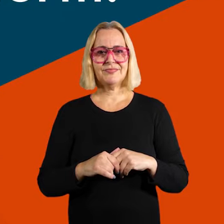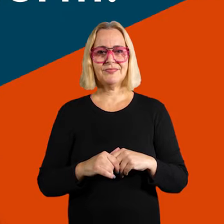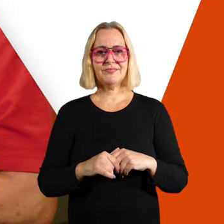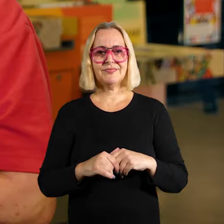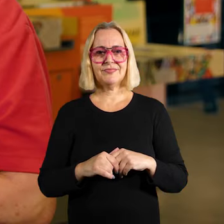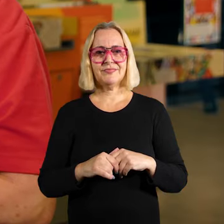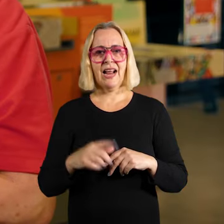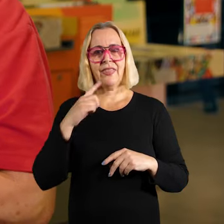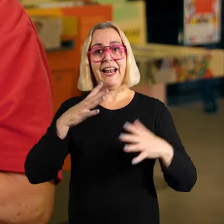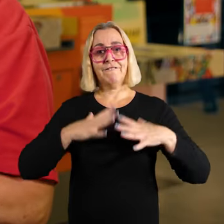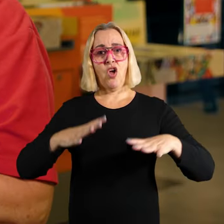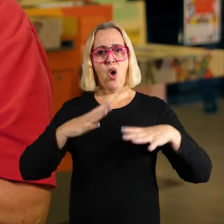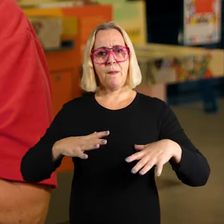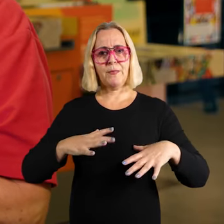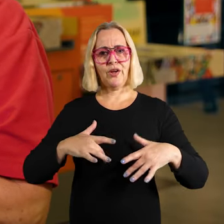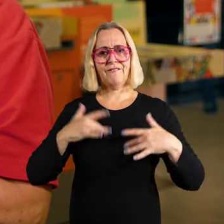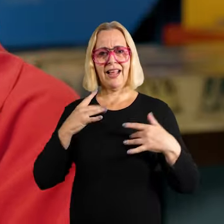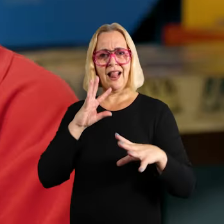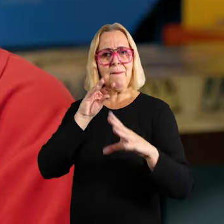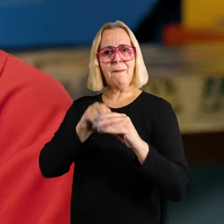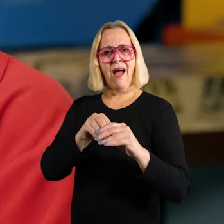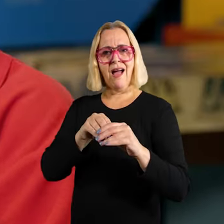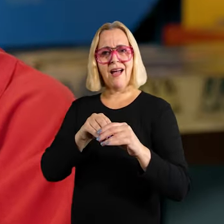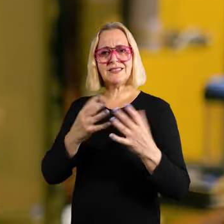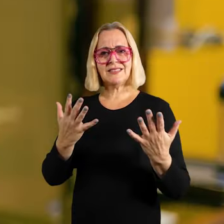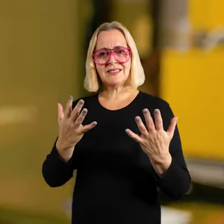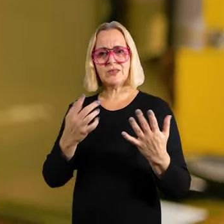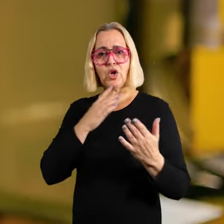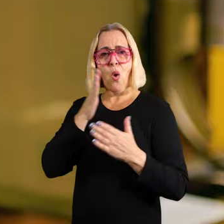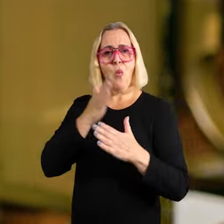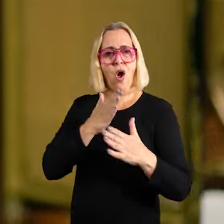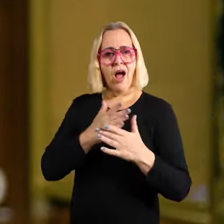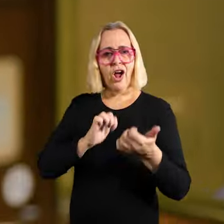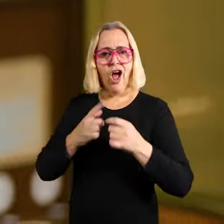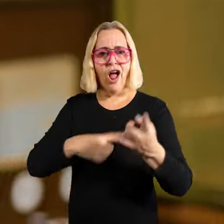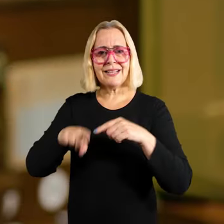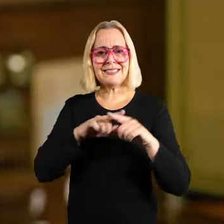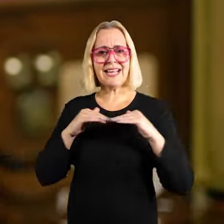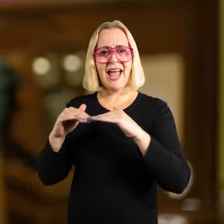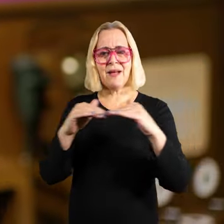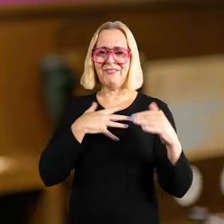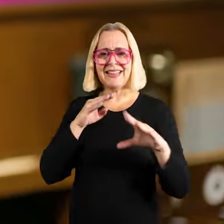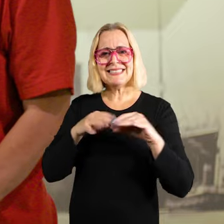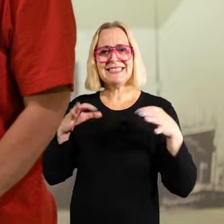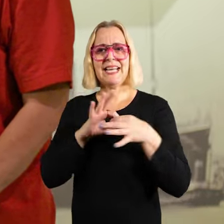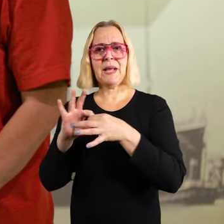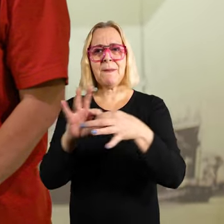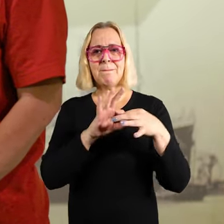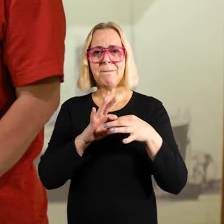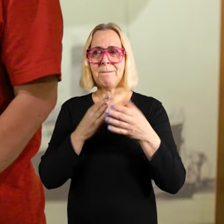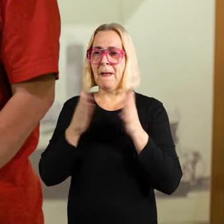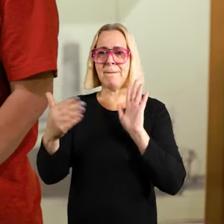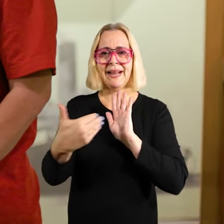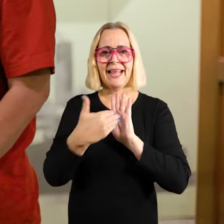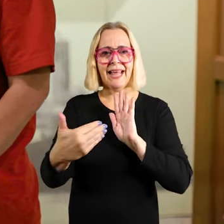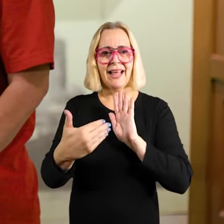I think wearing the uniform, you do feel part of the firm, as they call it. When you go to work, all your colleagues are wearing the same, and you do feel